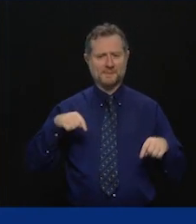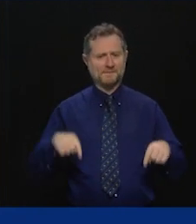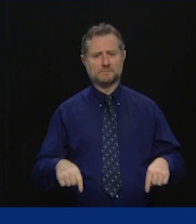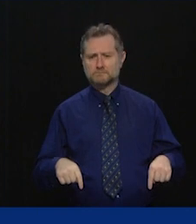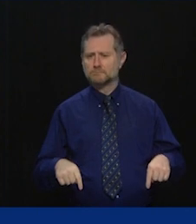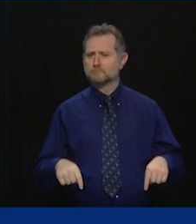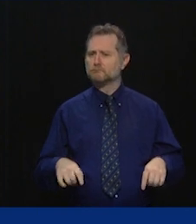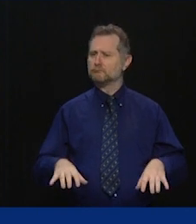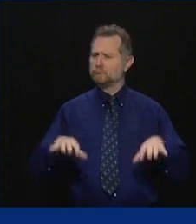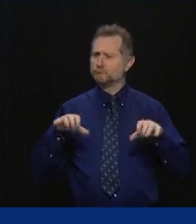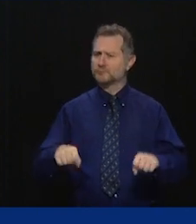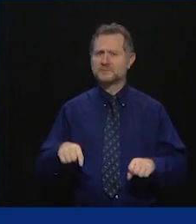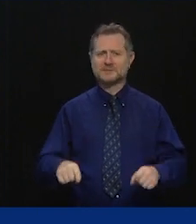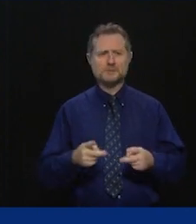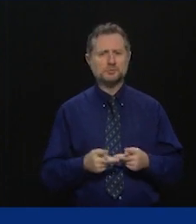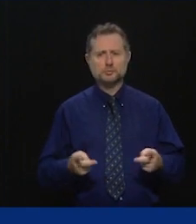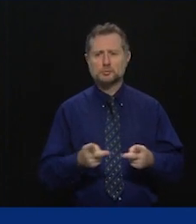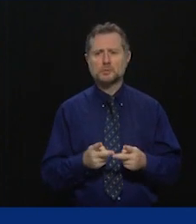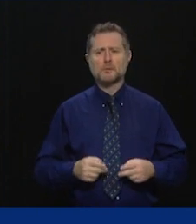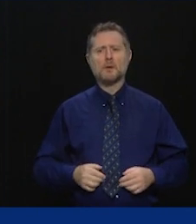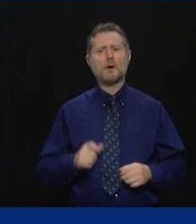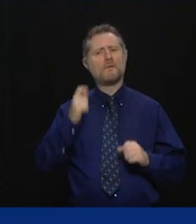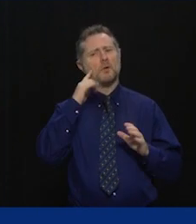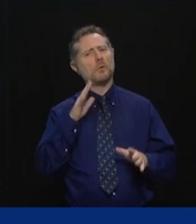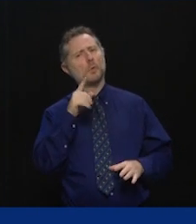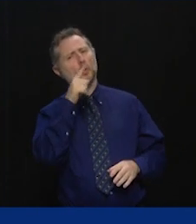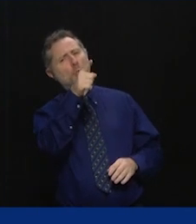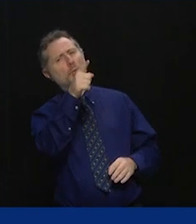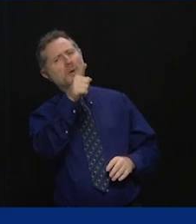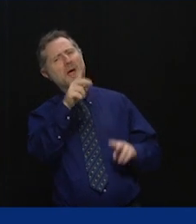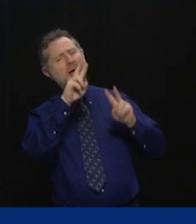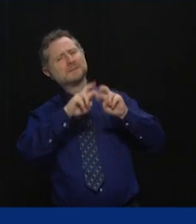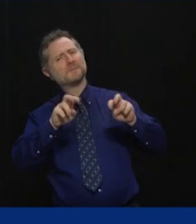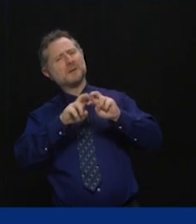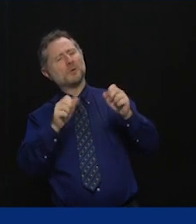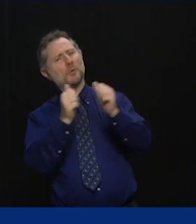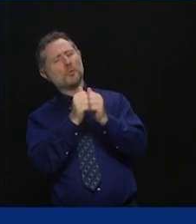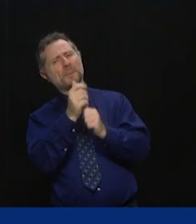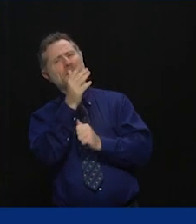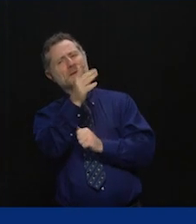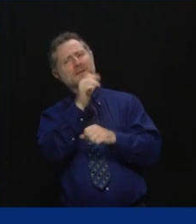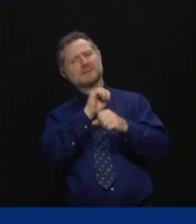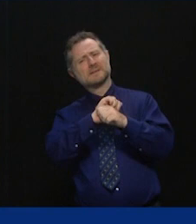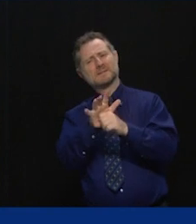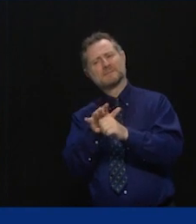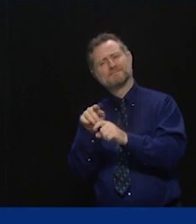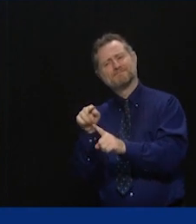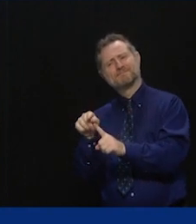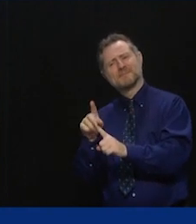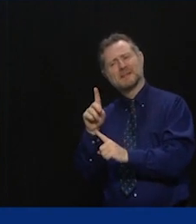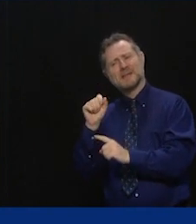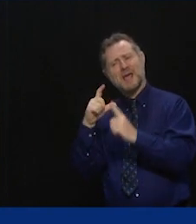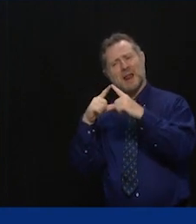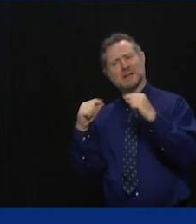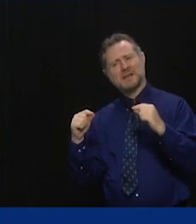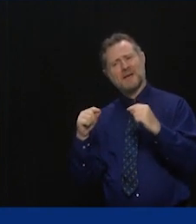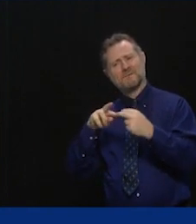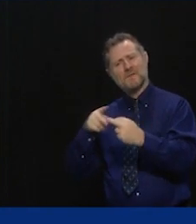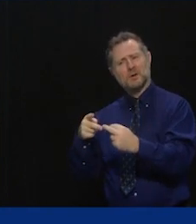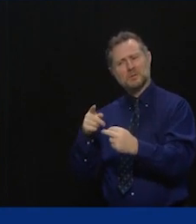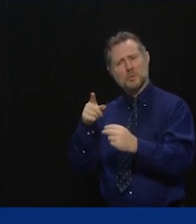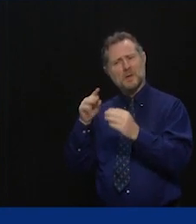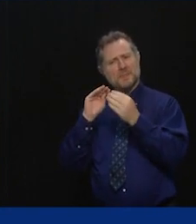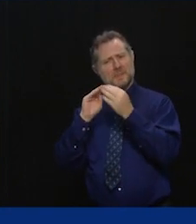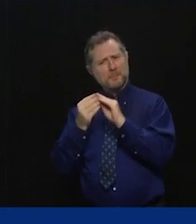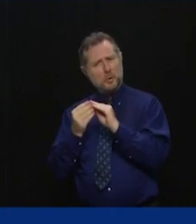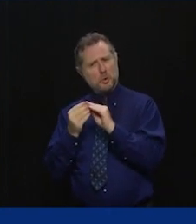Yes. What is your assessment of where we are with Delta right now? You went through the numbers and said there's sort of been a leveling off.